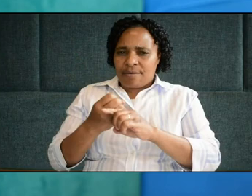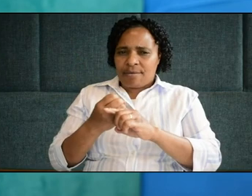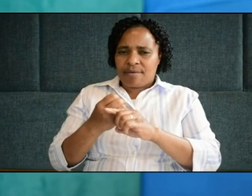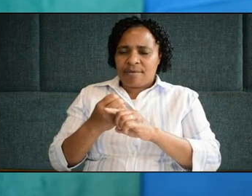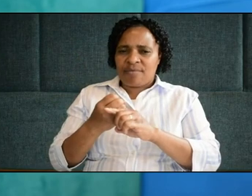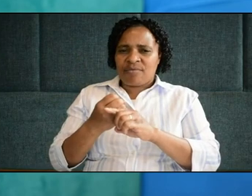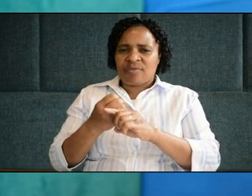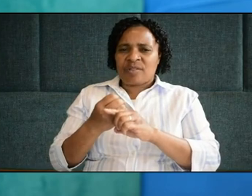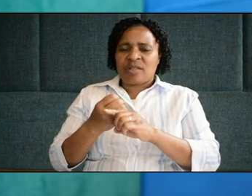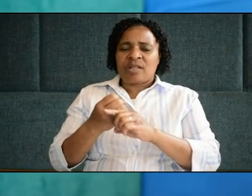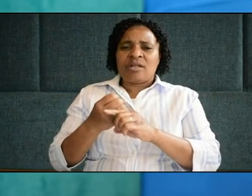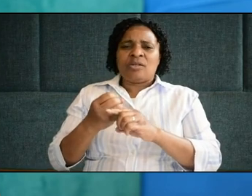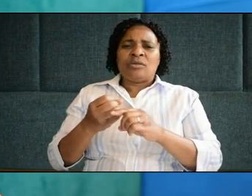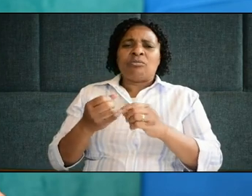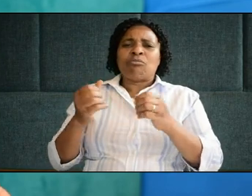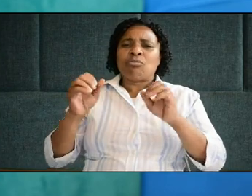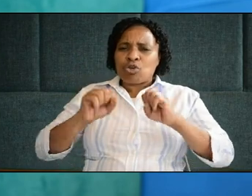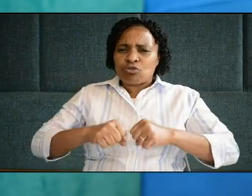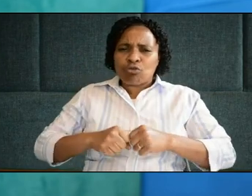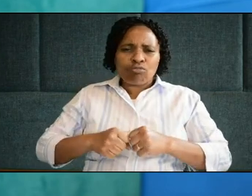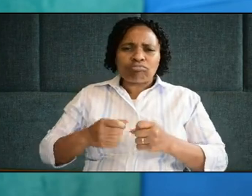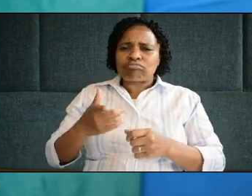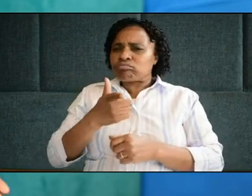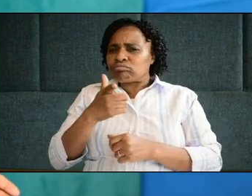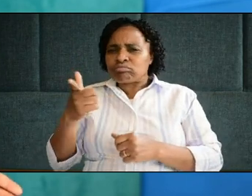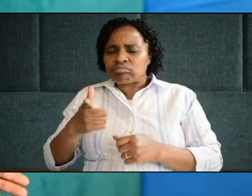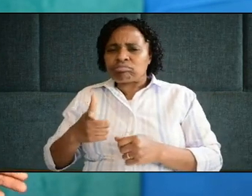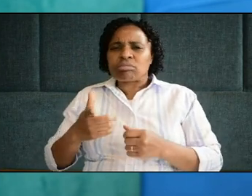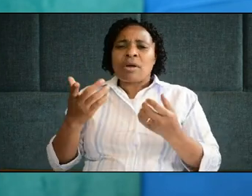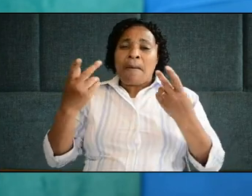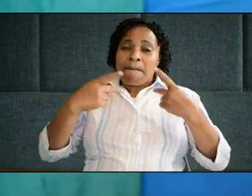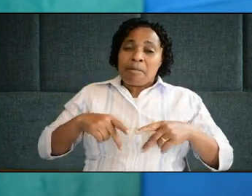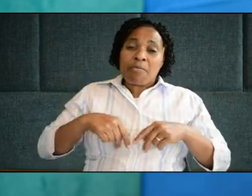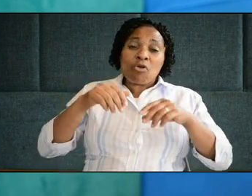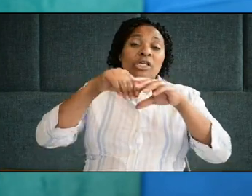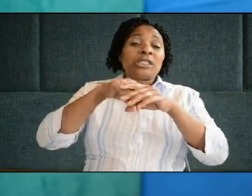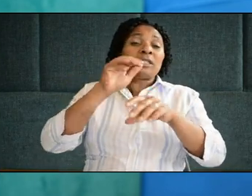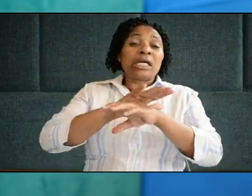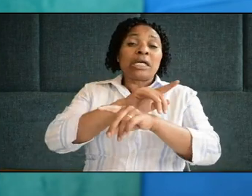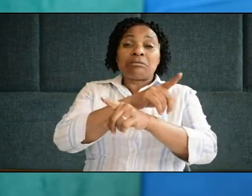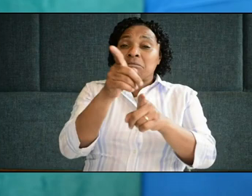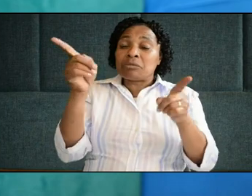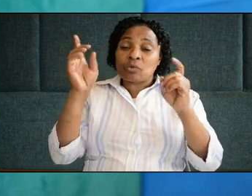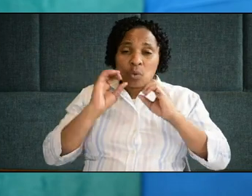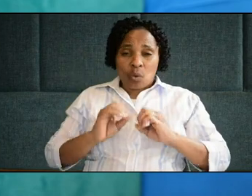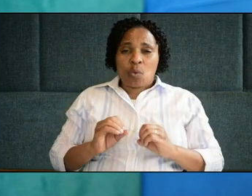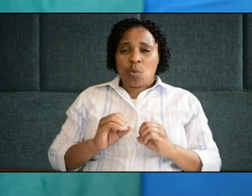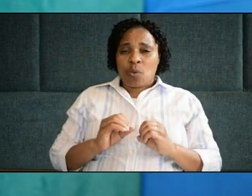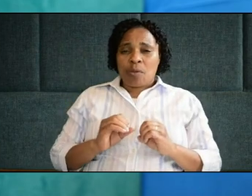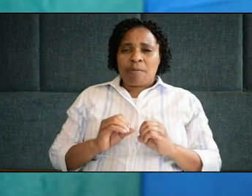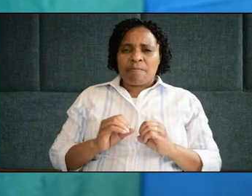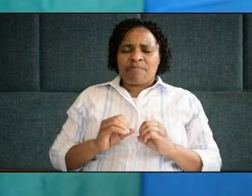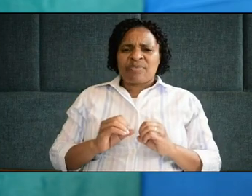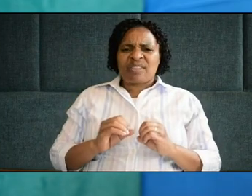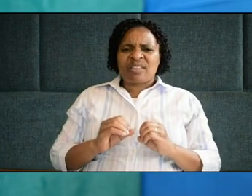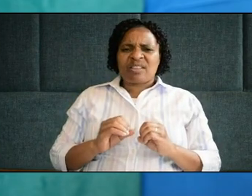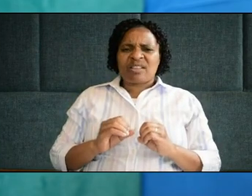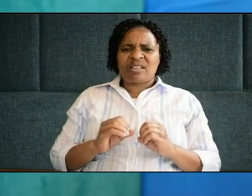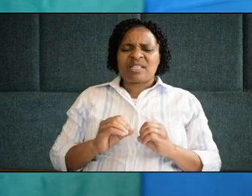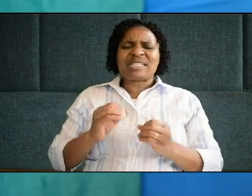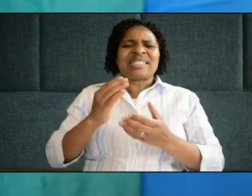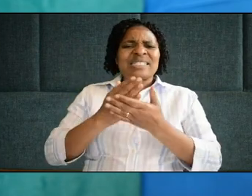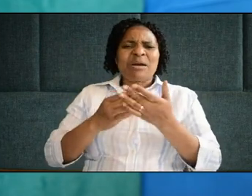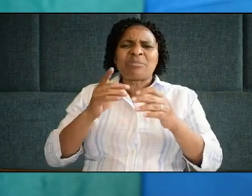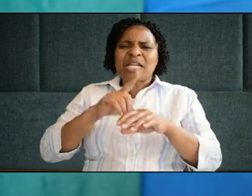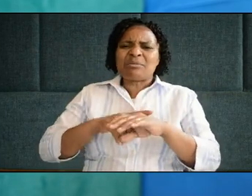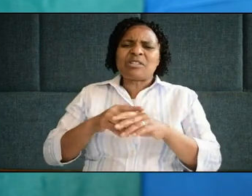to live stream while people are not in church. And it's